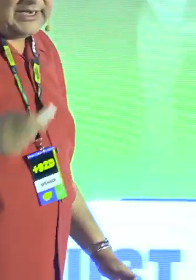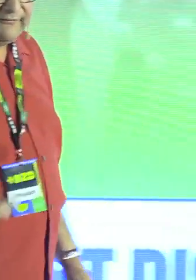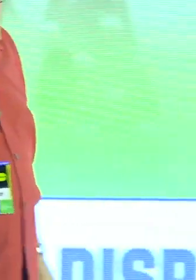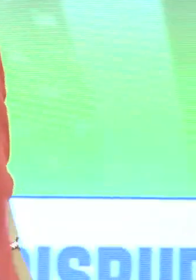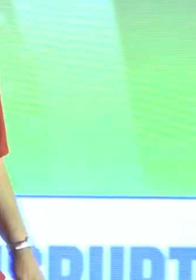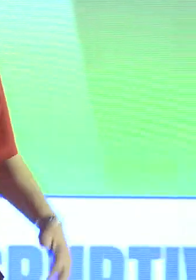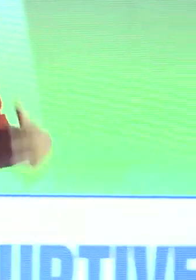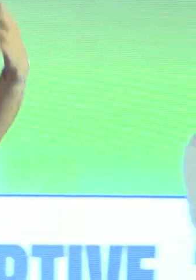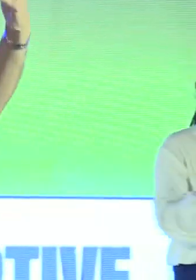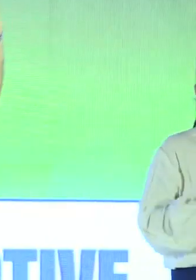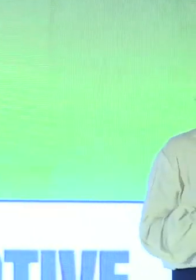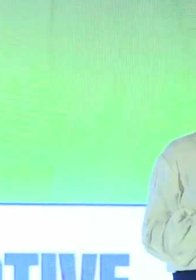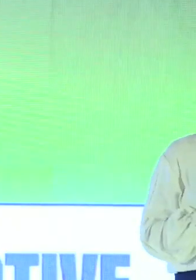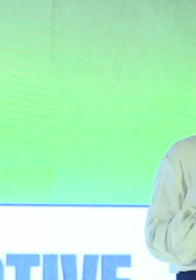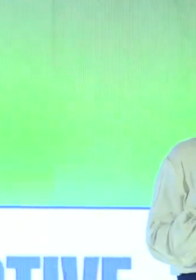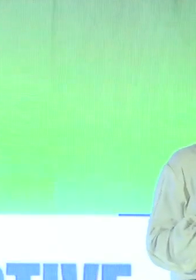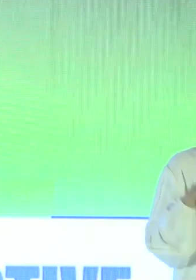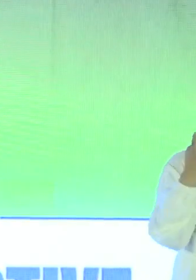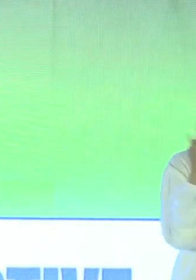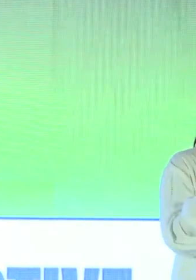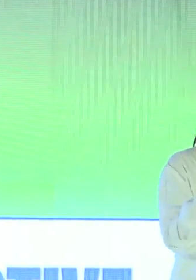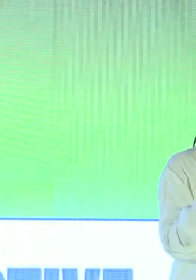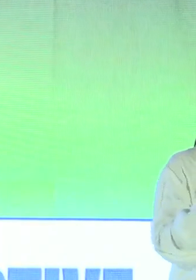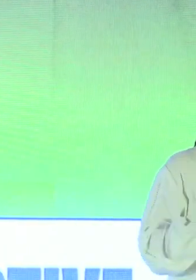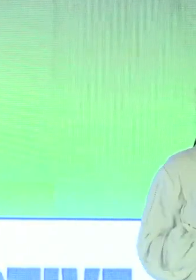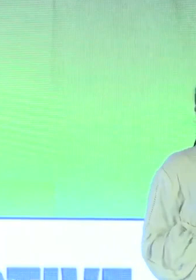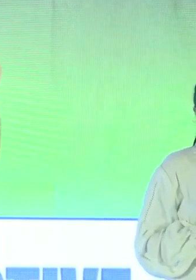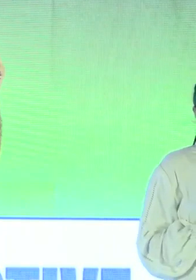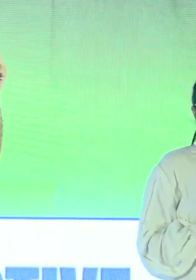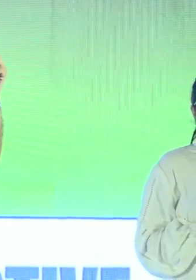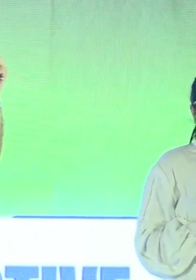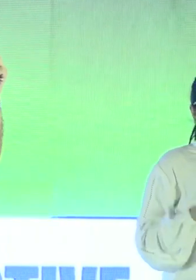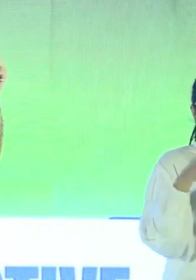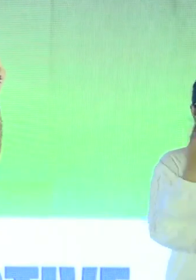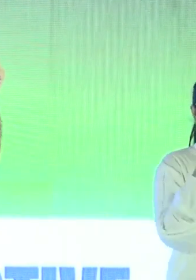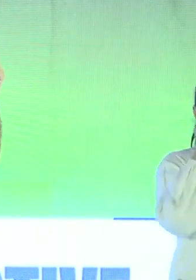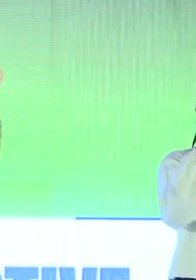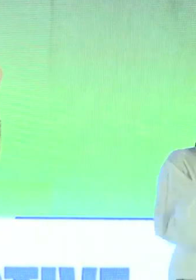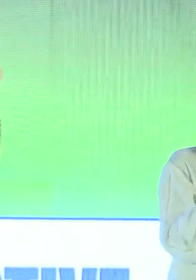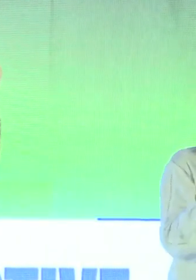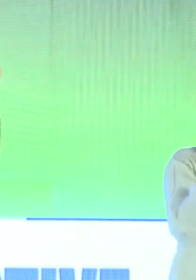questions, again, I won't go through it. 70 of them will feel safe, which means 30 will not.